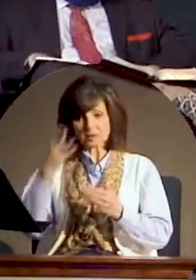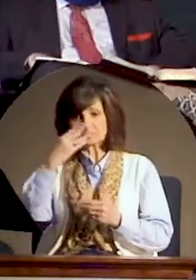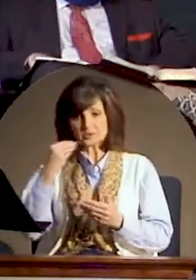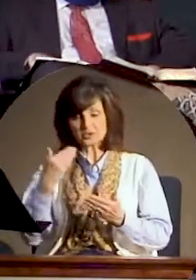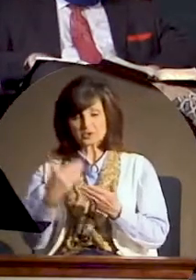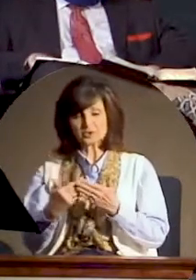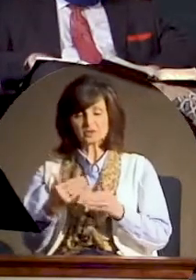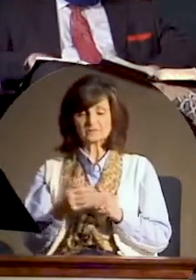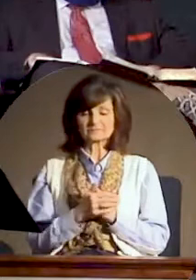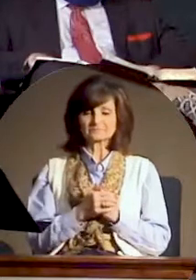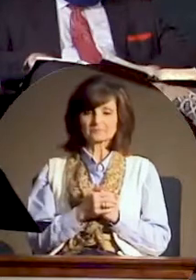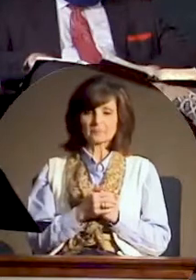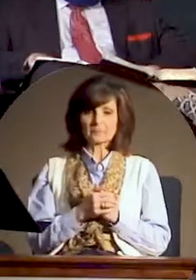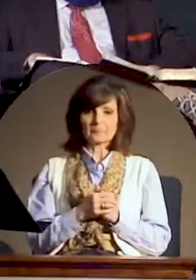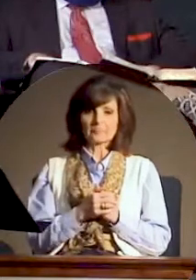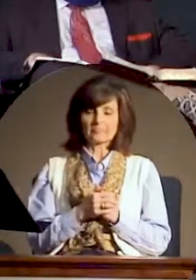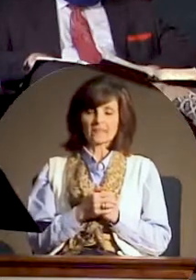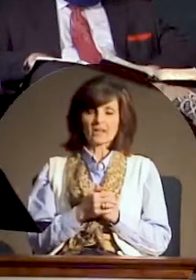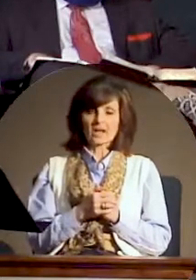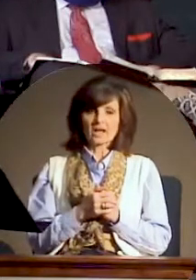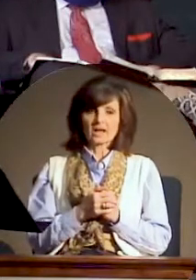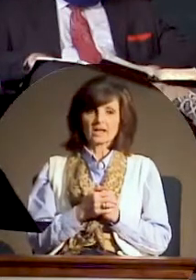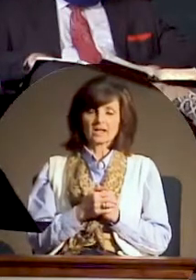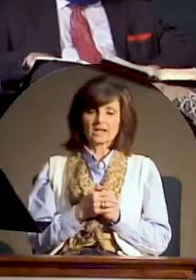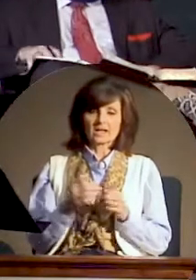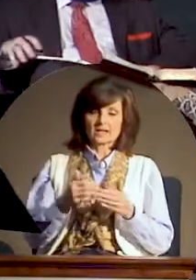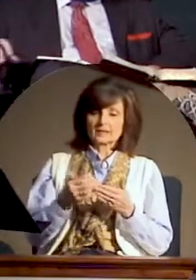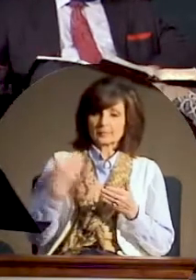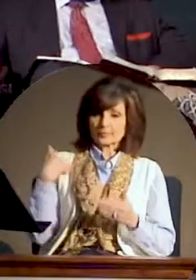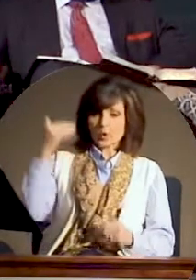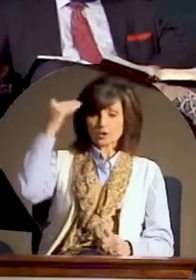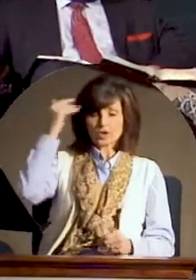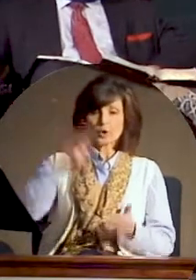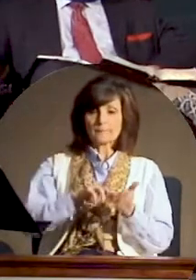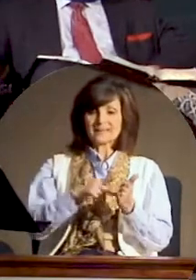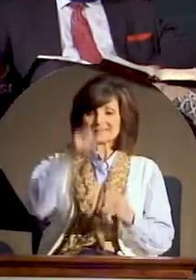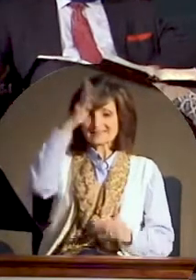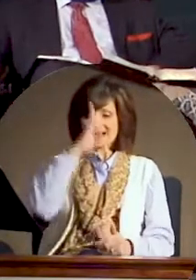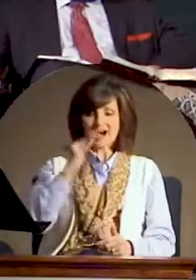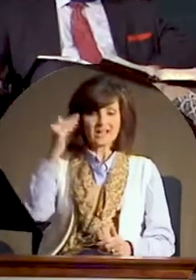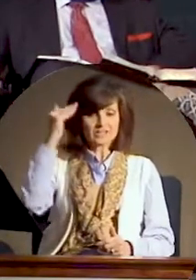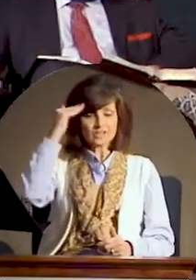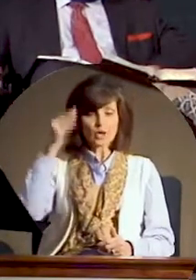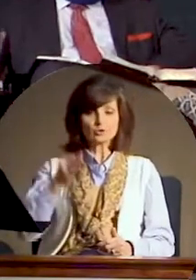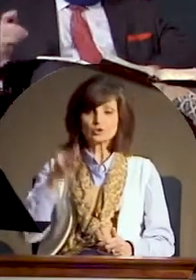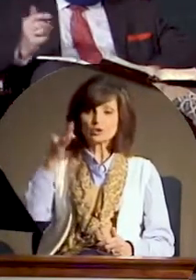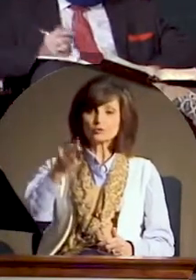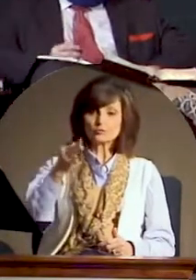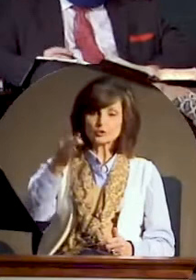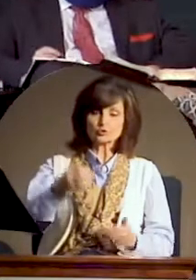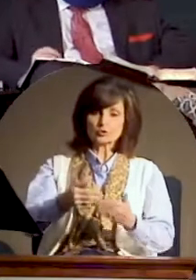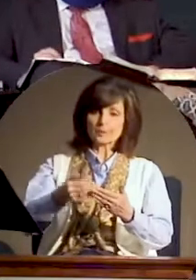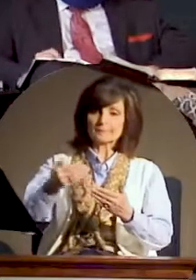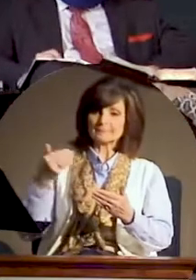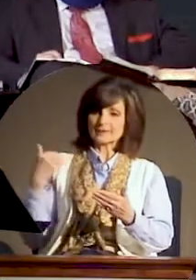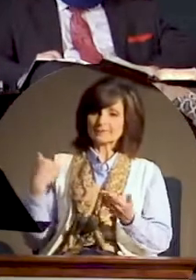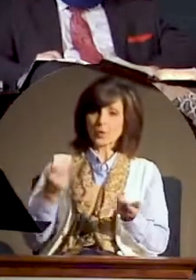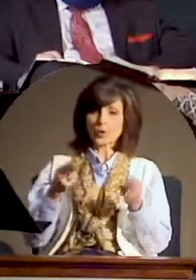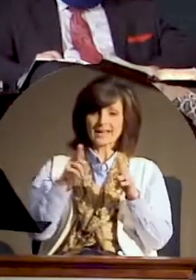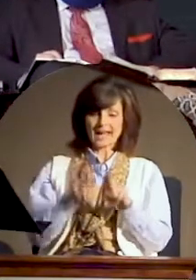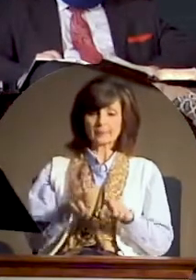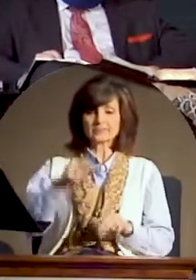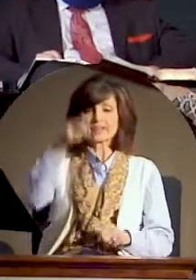Bible simply means this, that God knows the future before it happens.